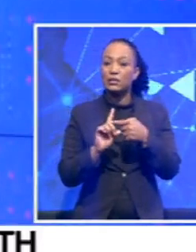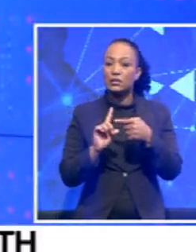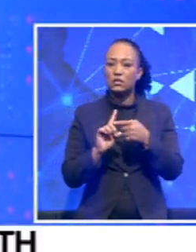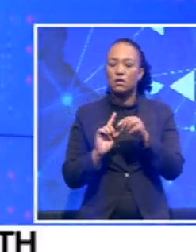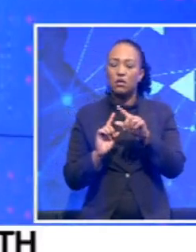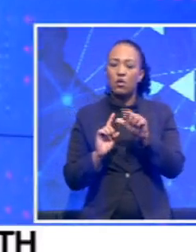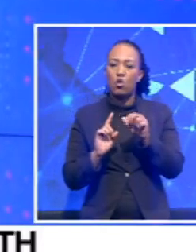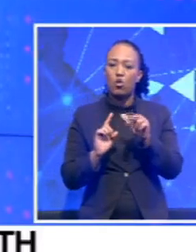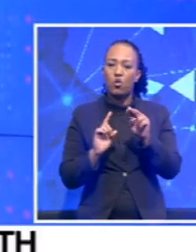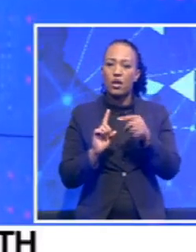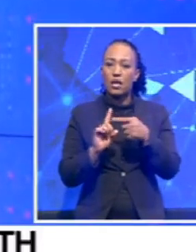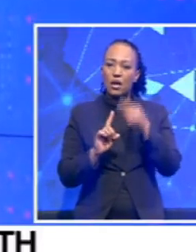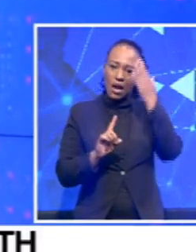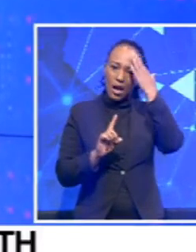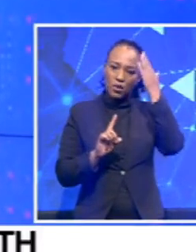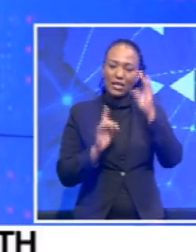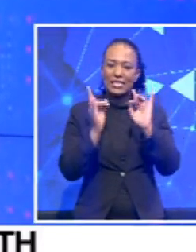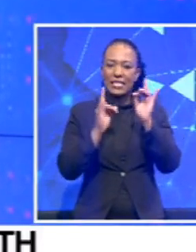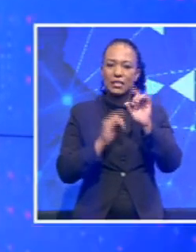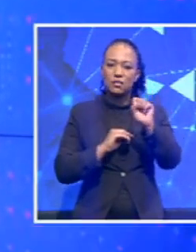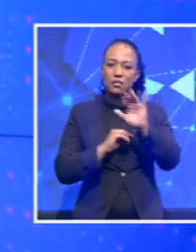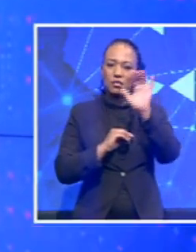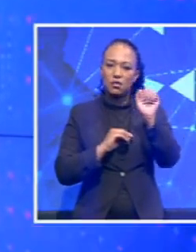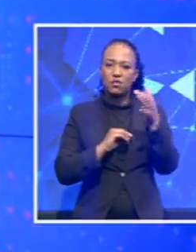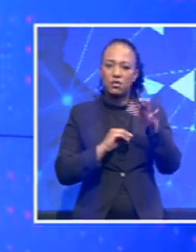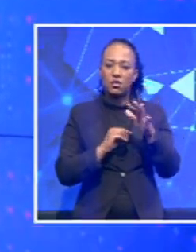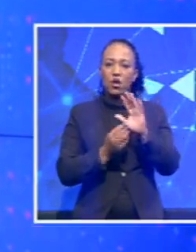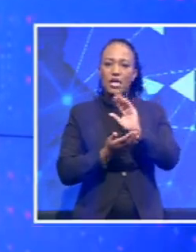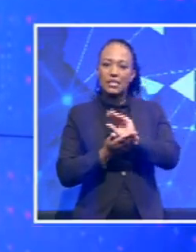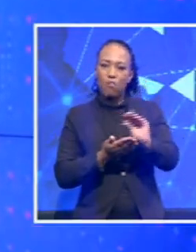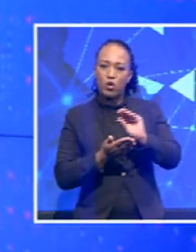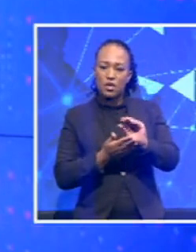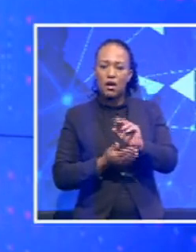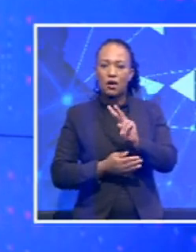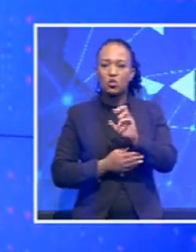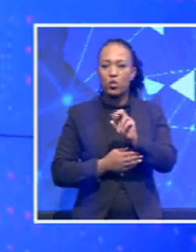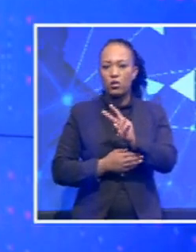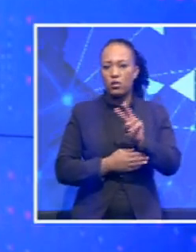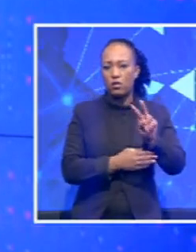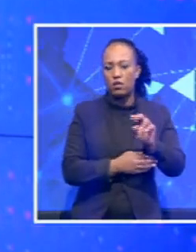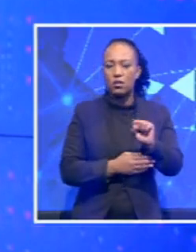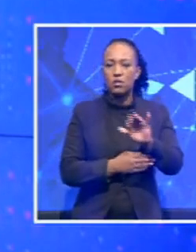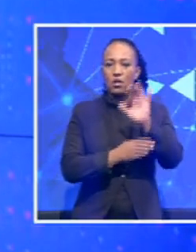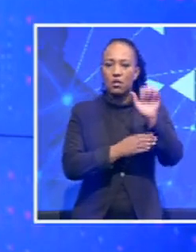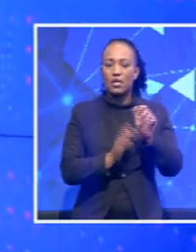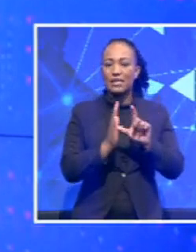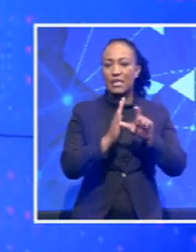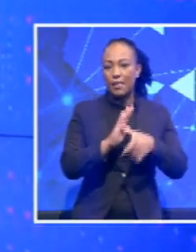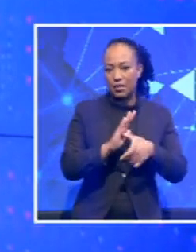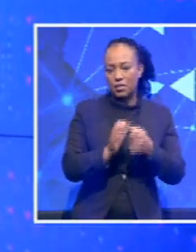a campus talent acquisition graduate at CT South Africa and a headline sponsor of the 2022 South Africa